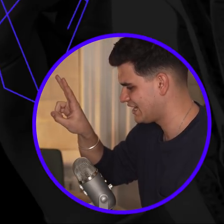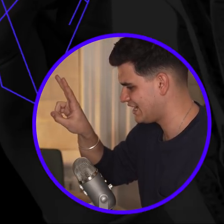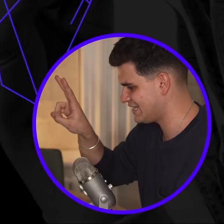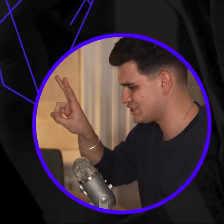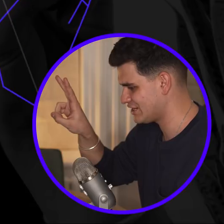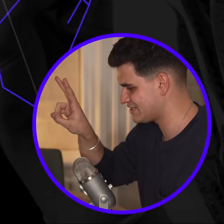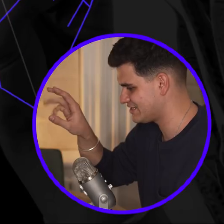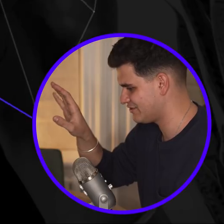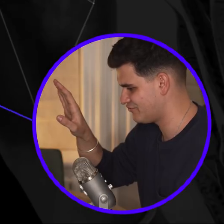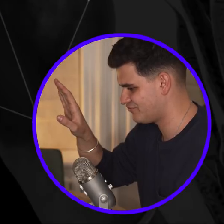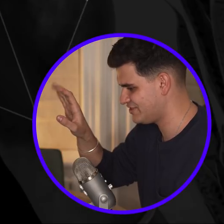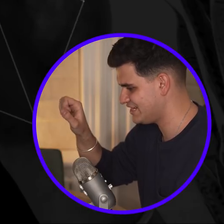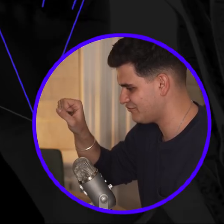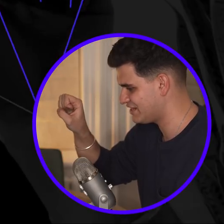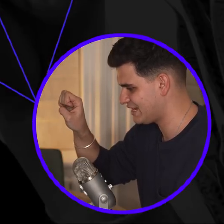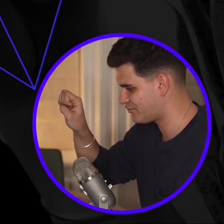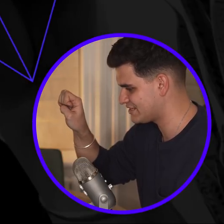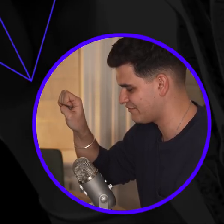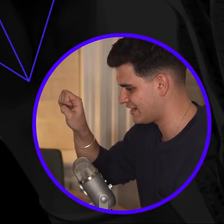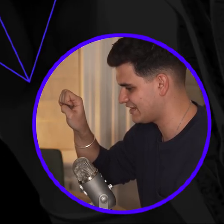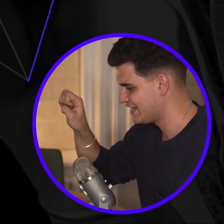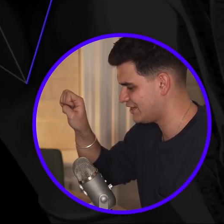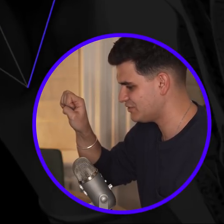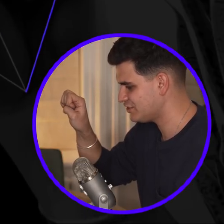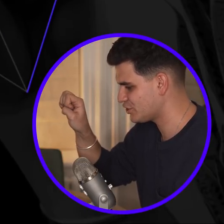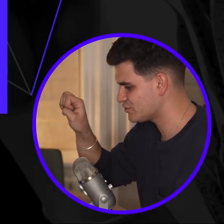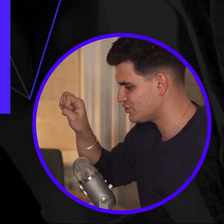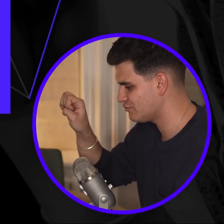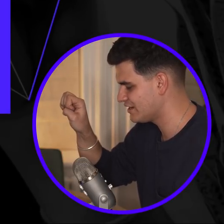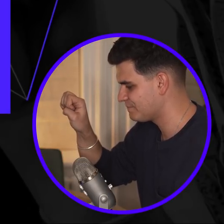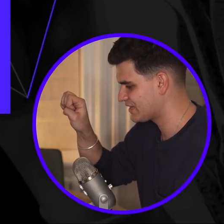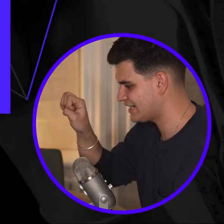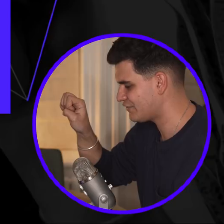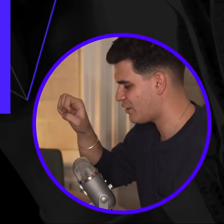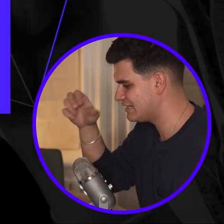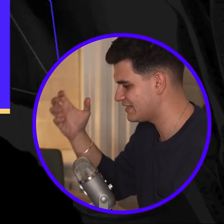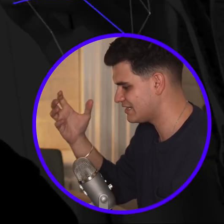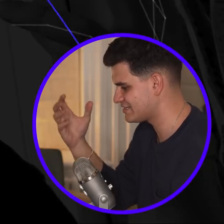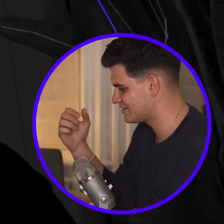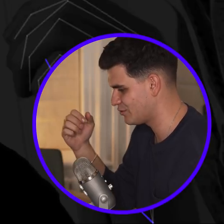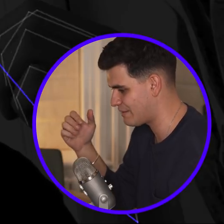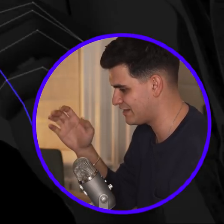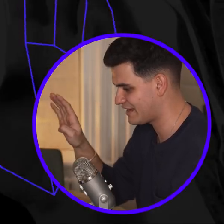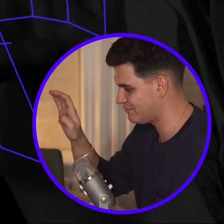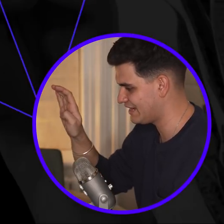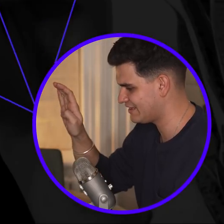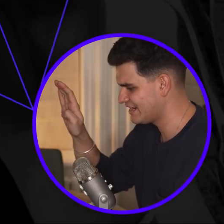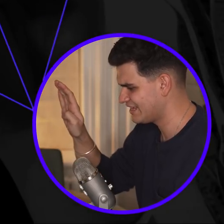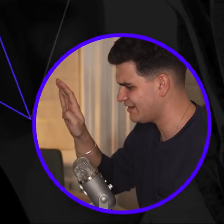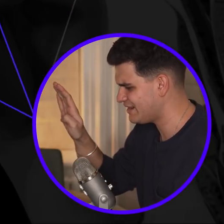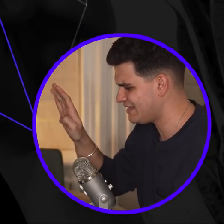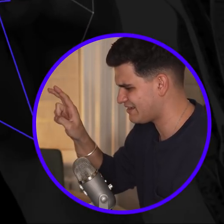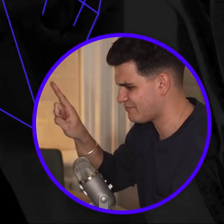here is just really, really impressive, and it really shows you kind of how limitless web dev can be